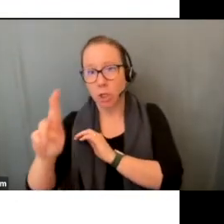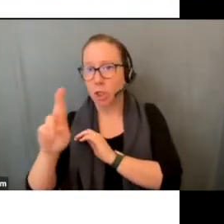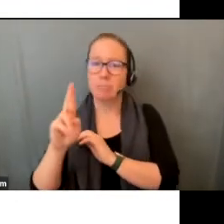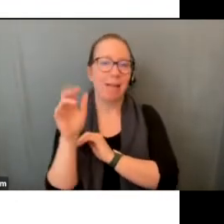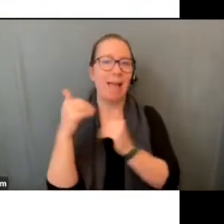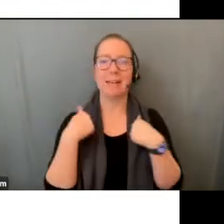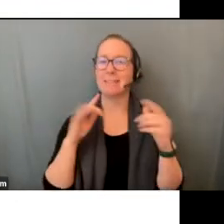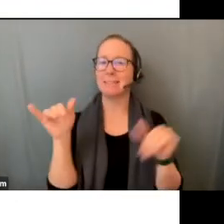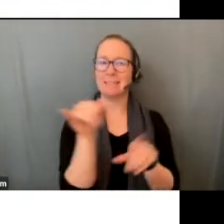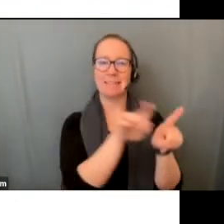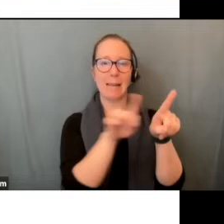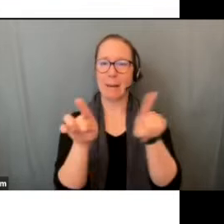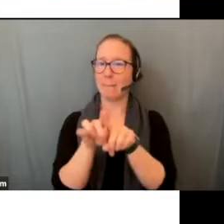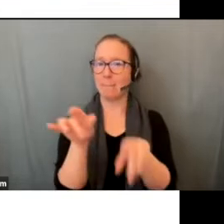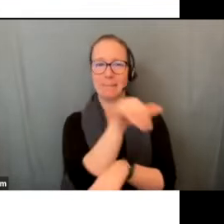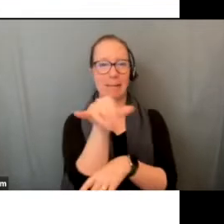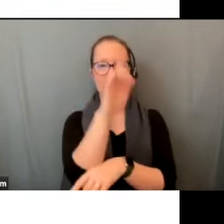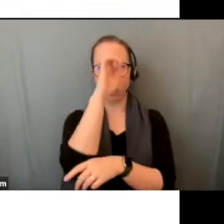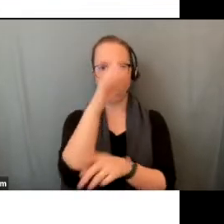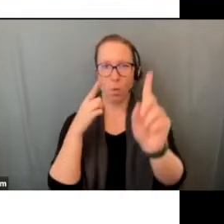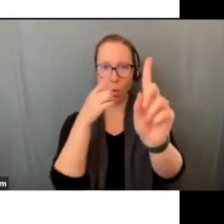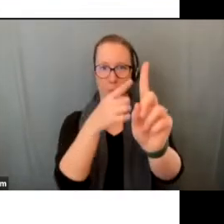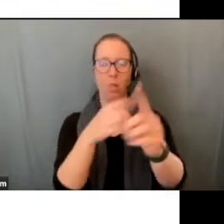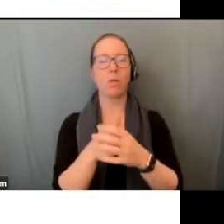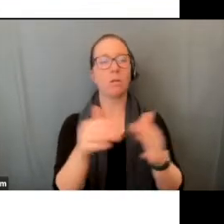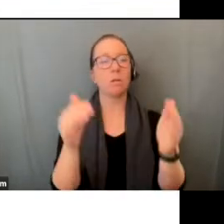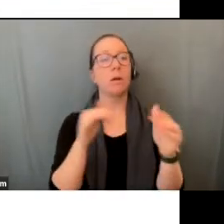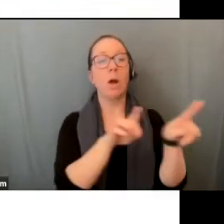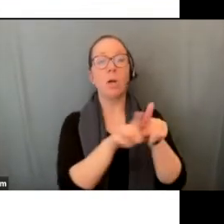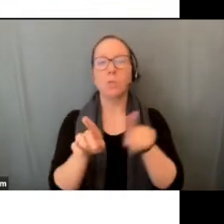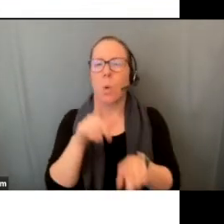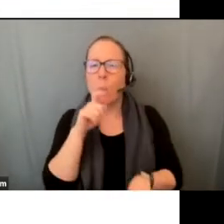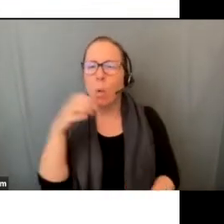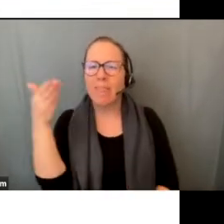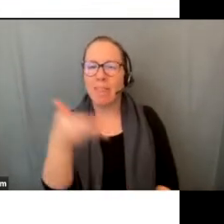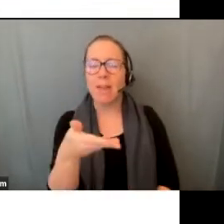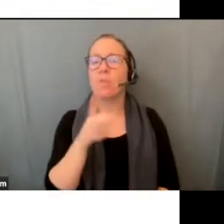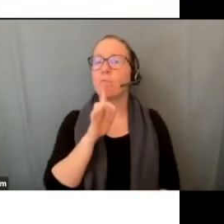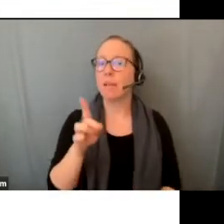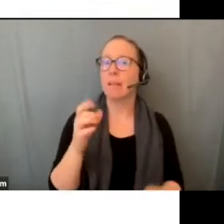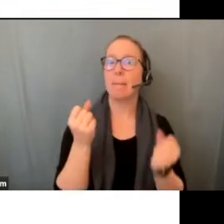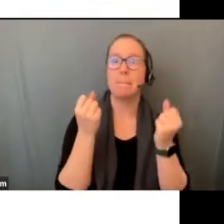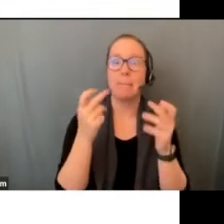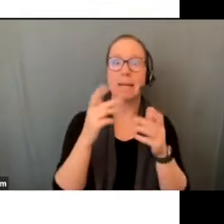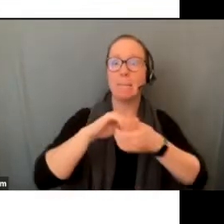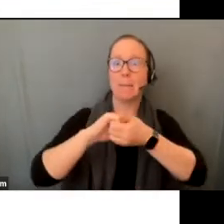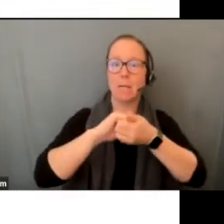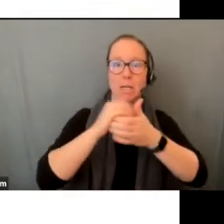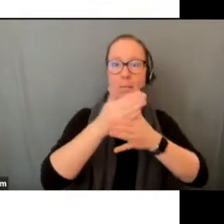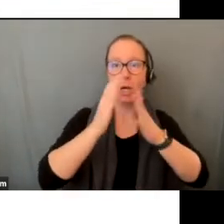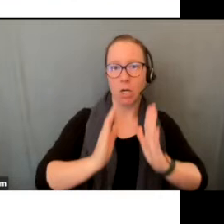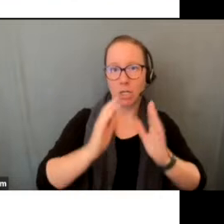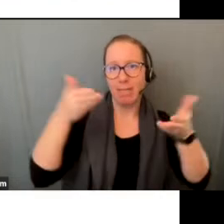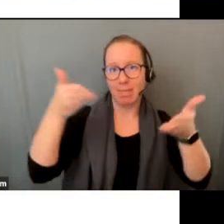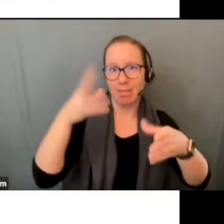the why of that group. Then additionally, who was there? It was a multi-sectoral partnership, which we talked about just a second